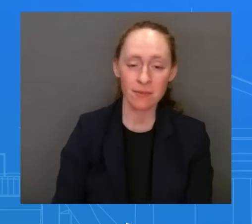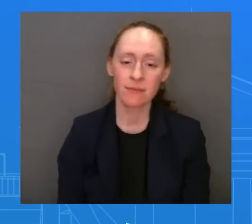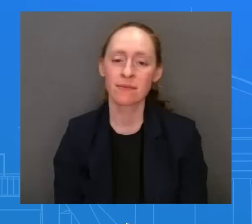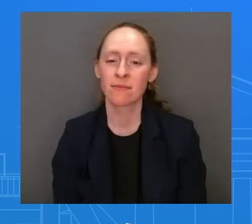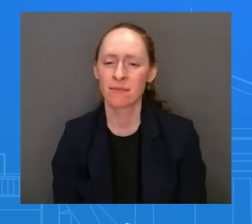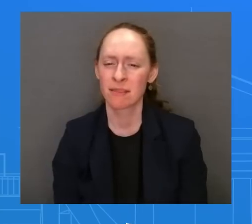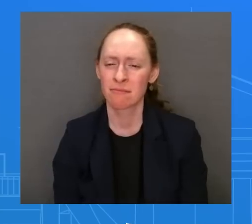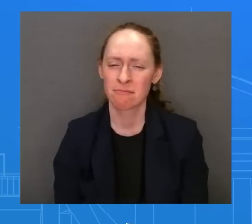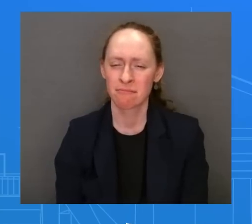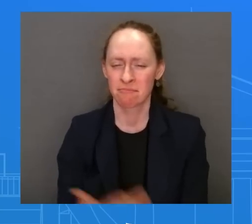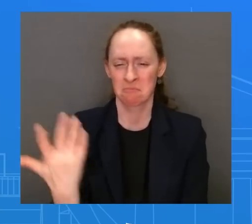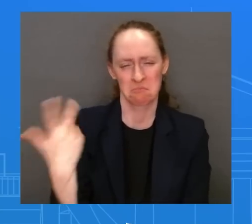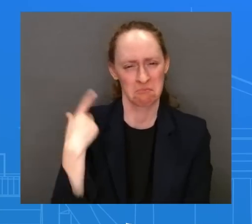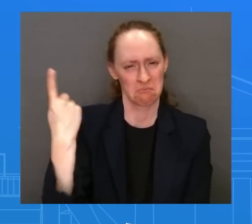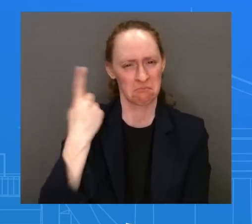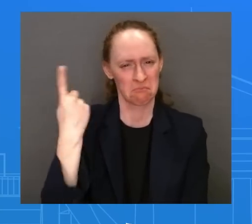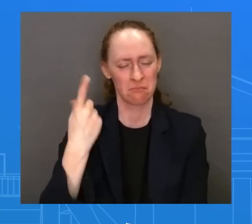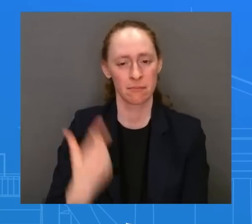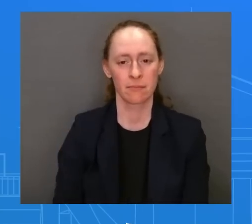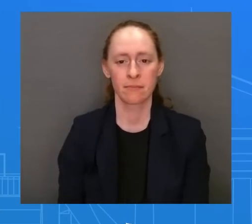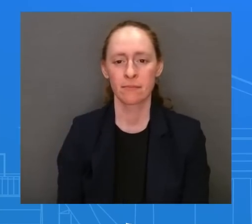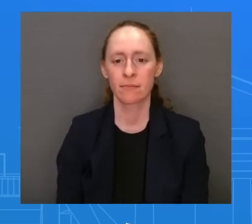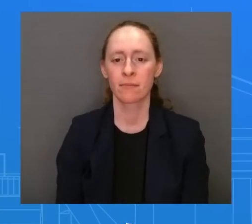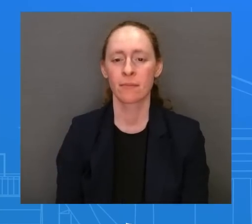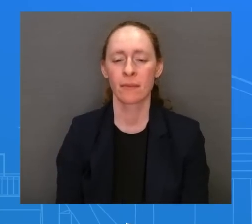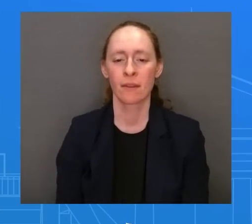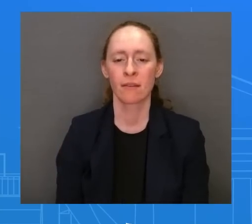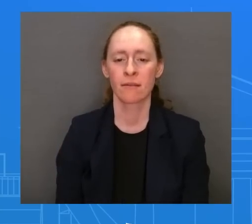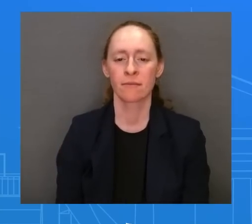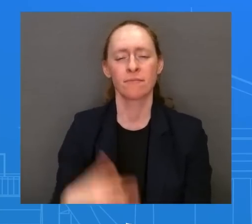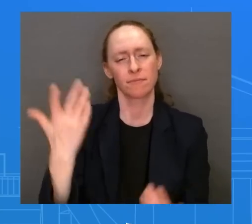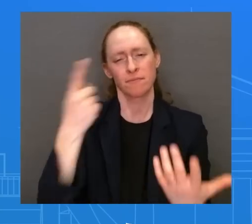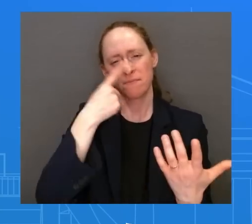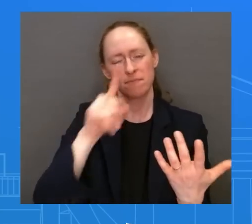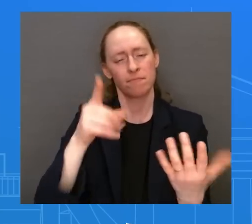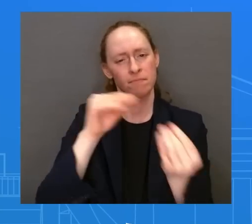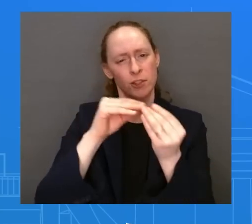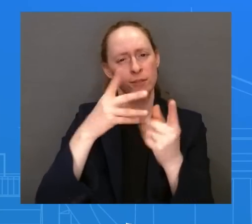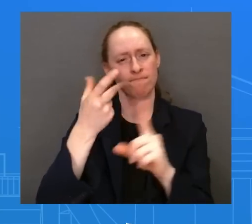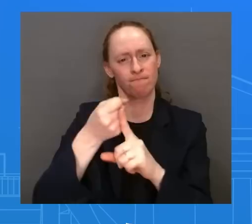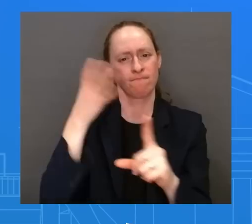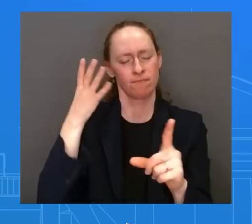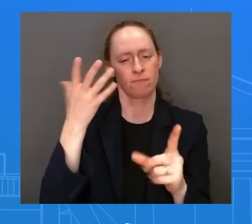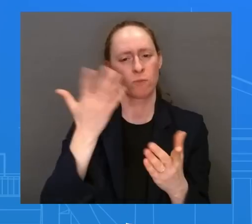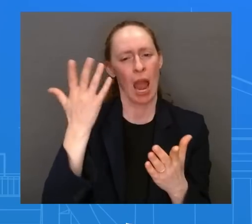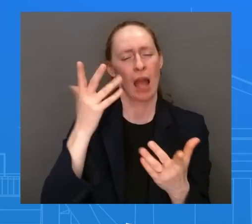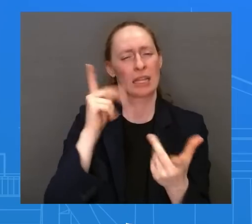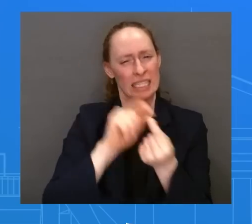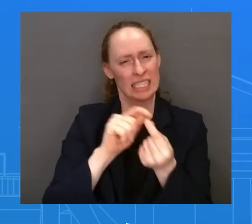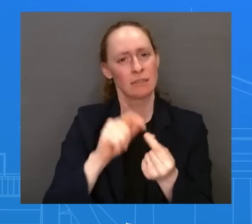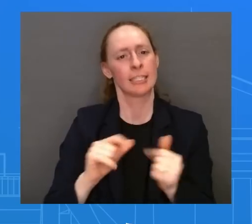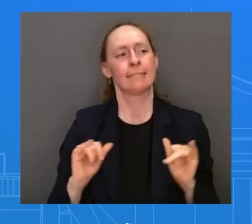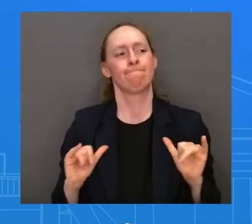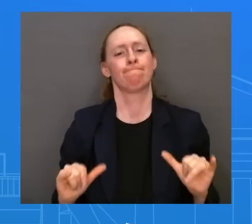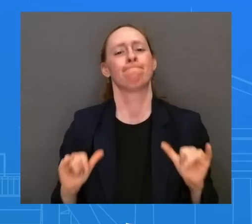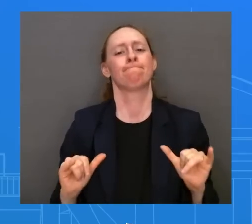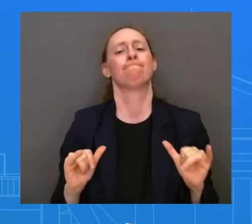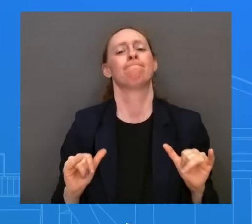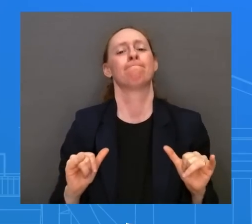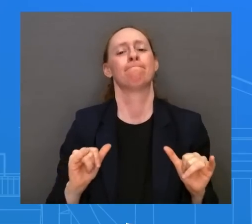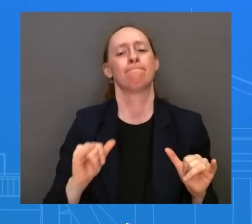Lessons Learned just specifically in terms of who gets to board evacuation flights I'm not going to go beyond the review